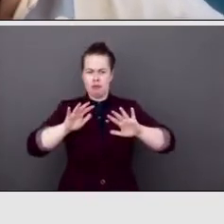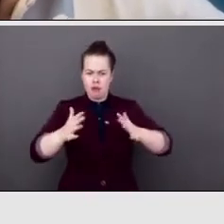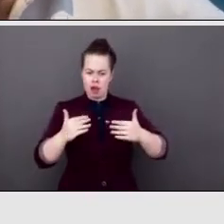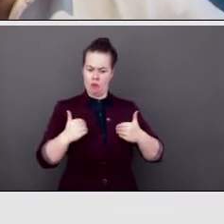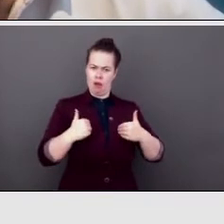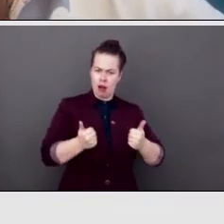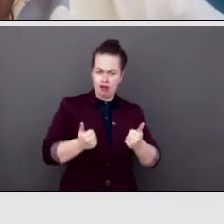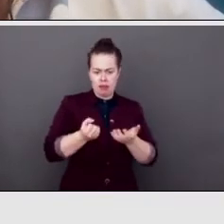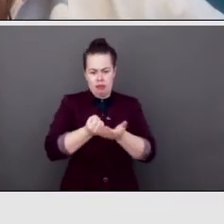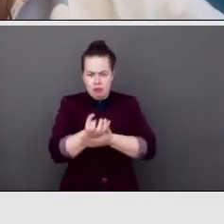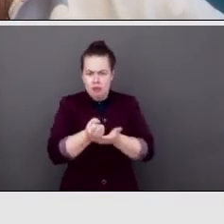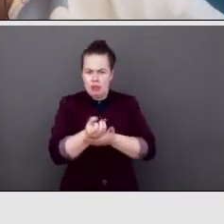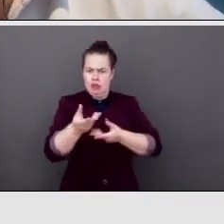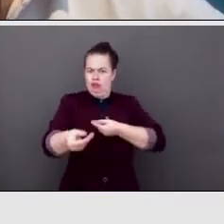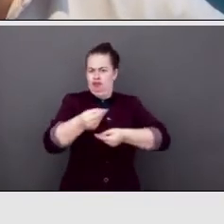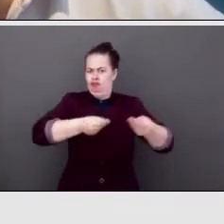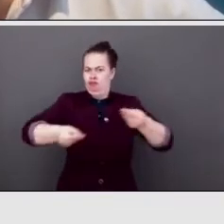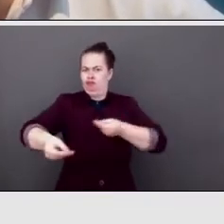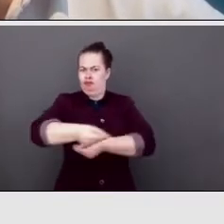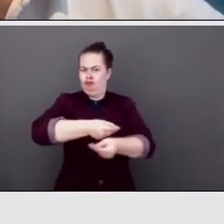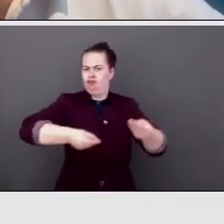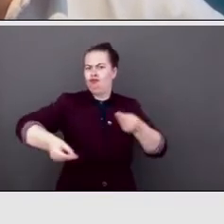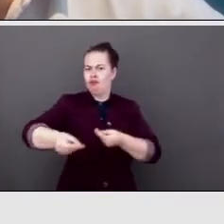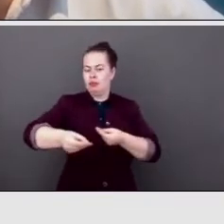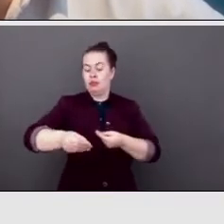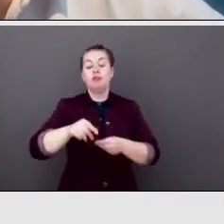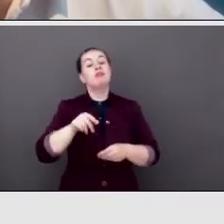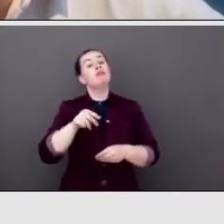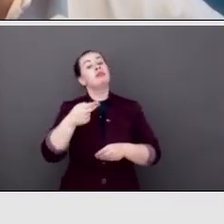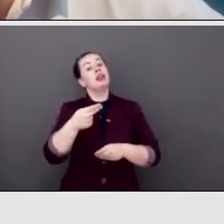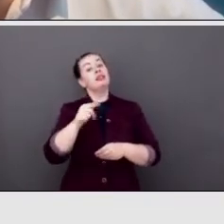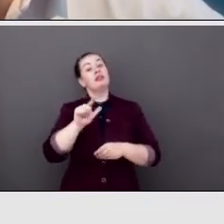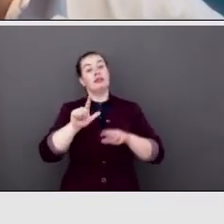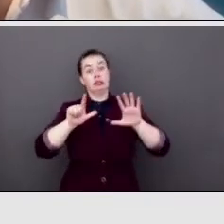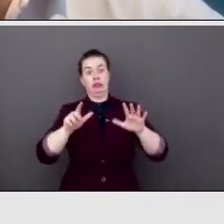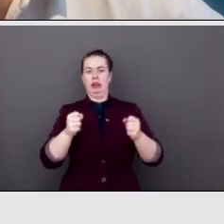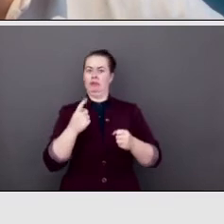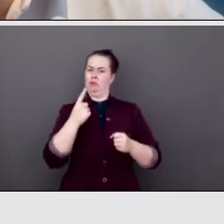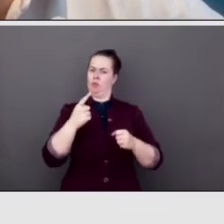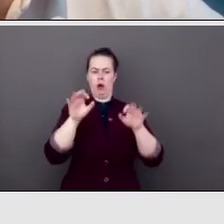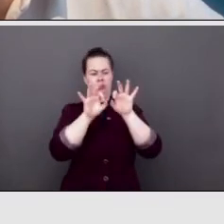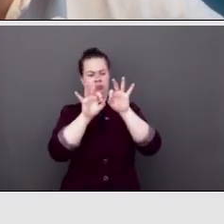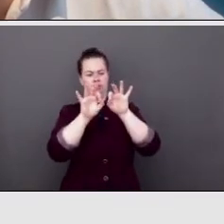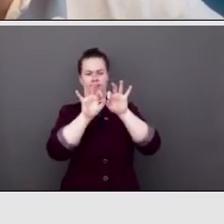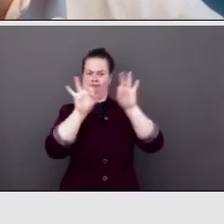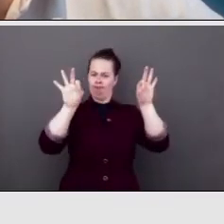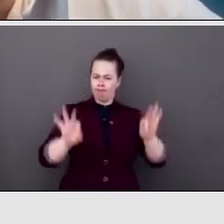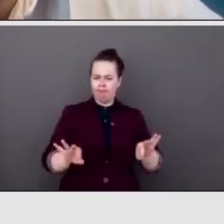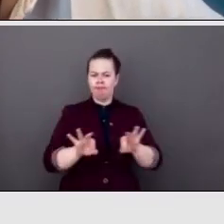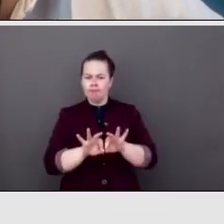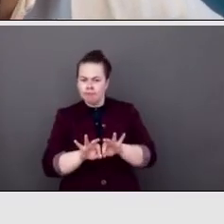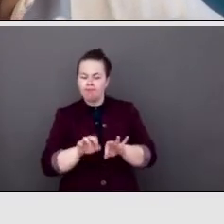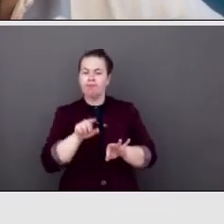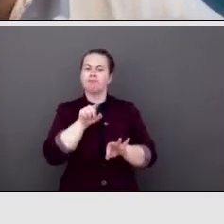So currently, the European specifications use a standard called HL7 CDA, which stands for Clinical Document